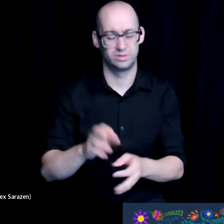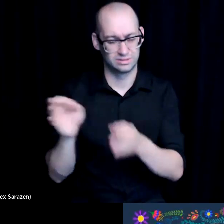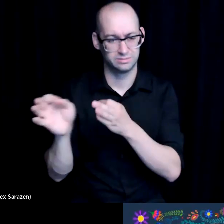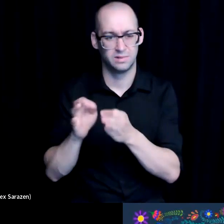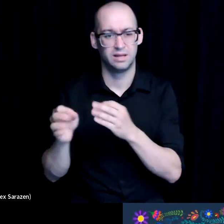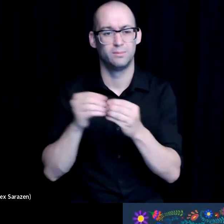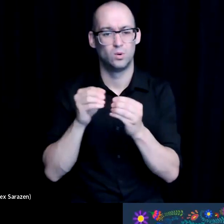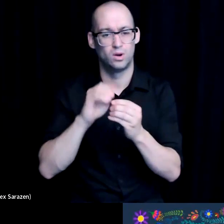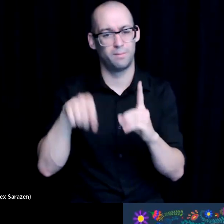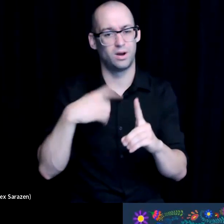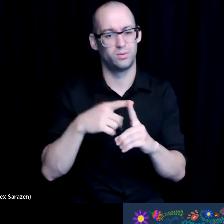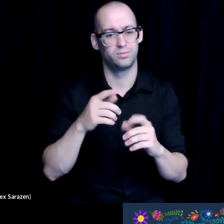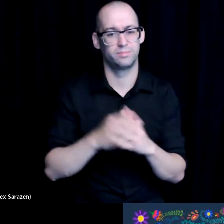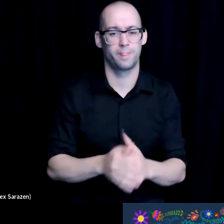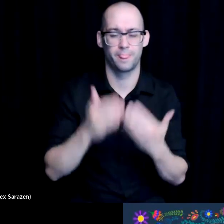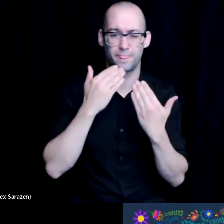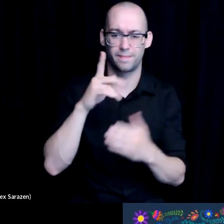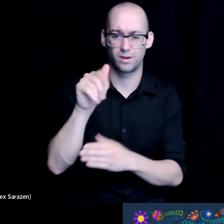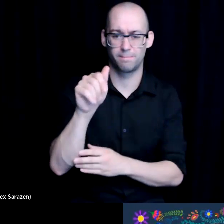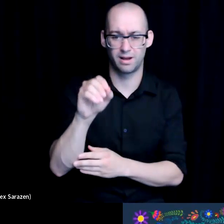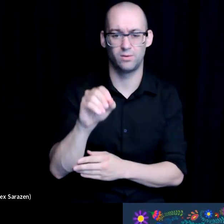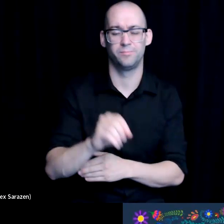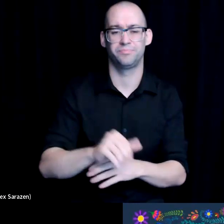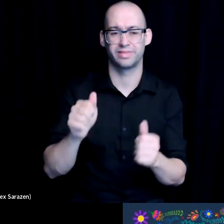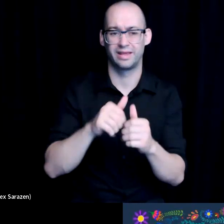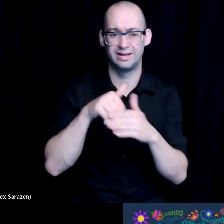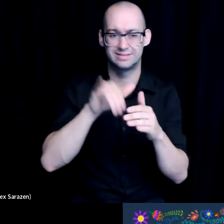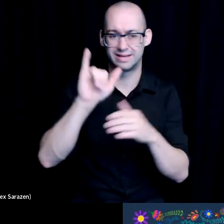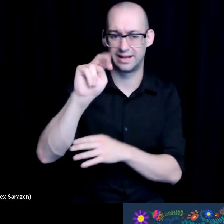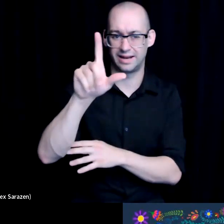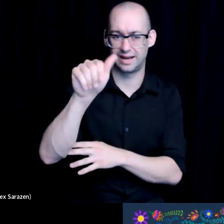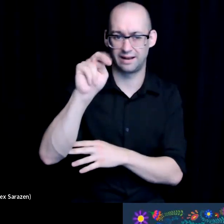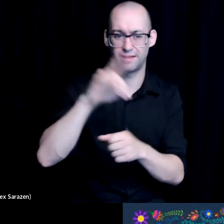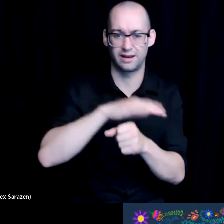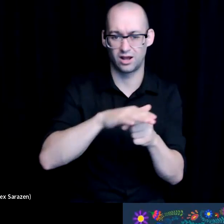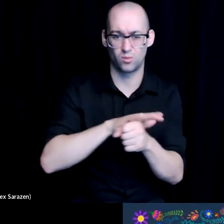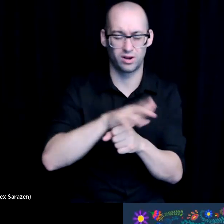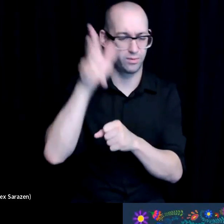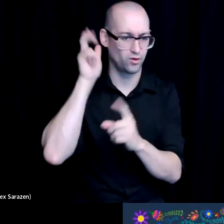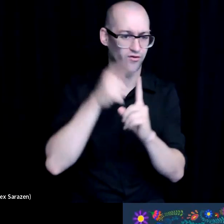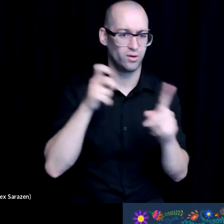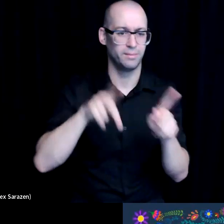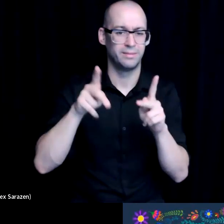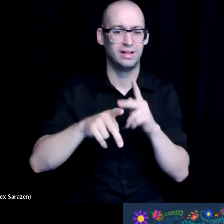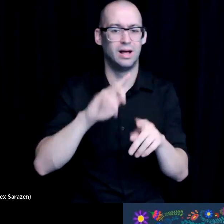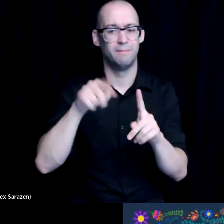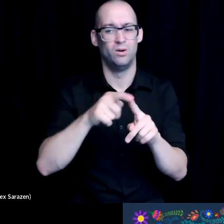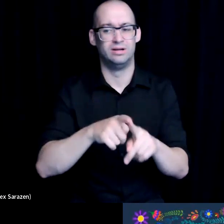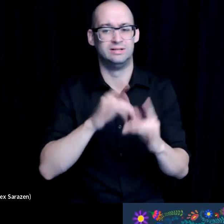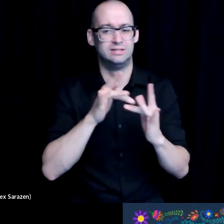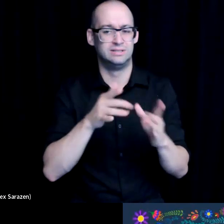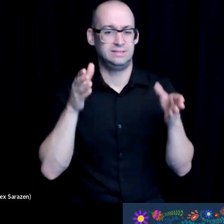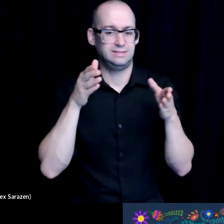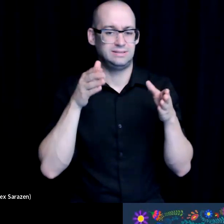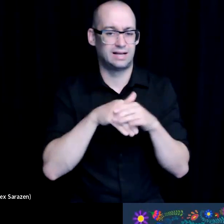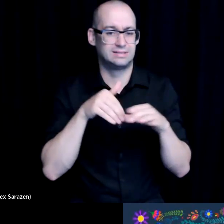Mar? Yeah, thank you, Pao. So in the Inland Region, we heard from participants about the digital access challenges for